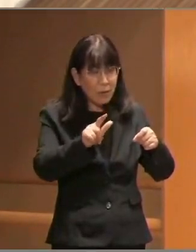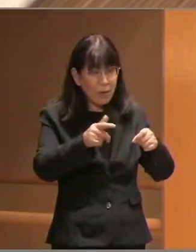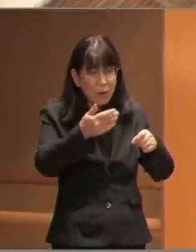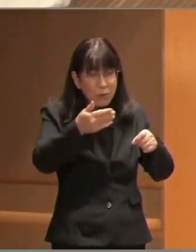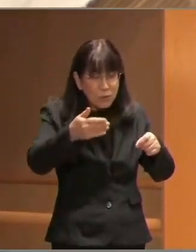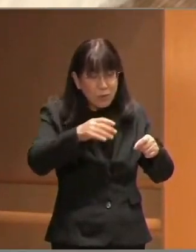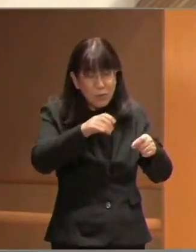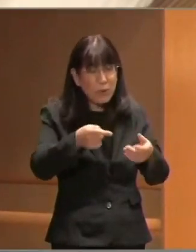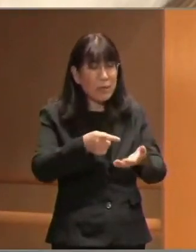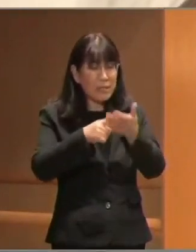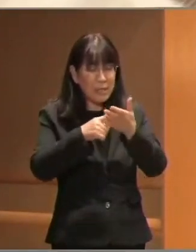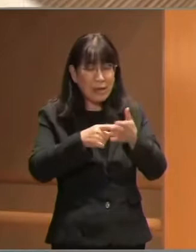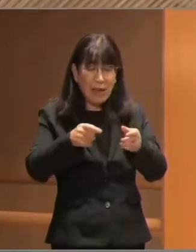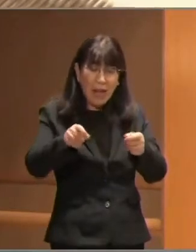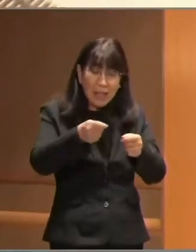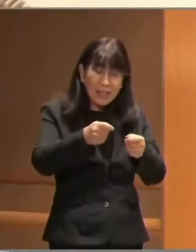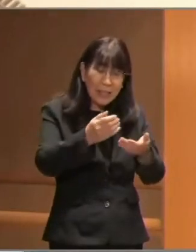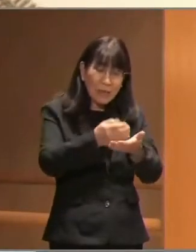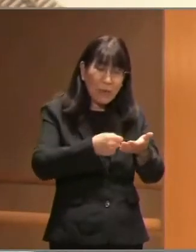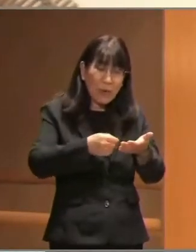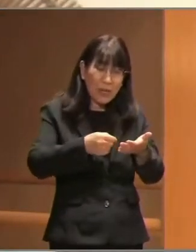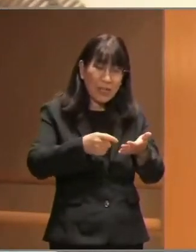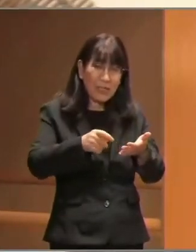gently appears on the paper.